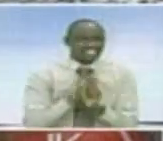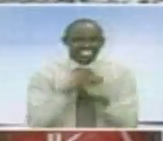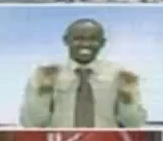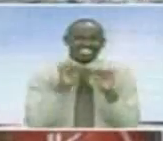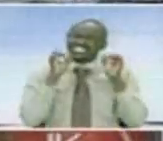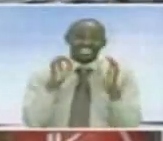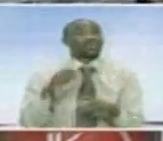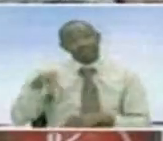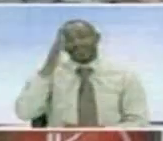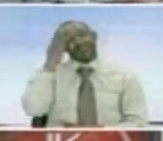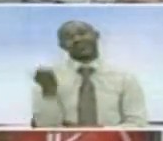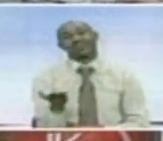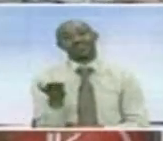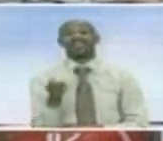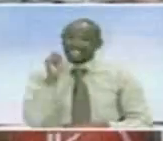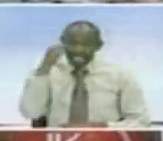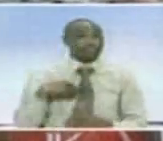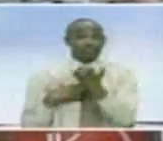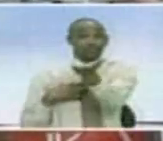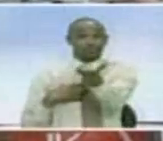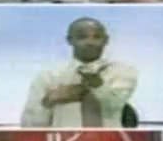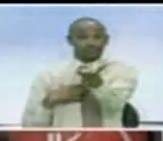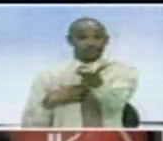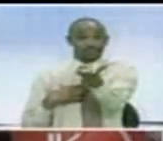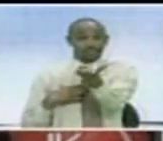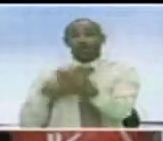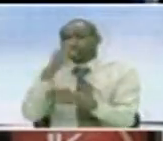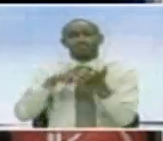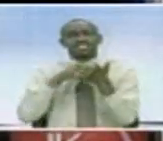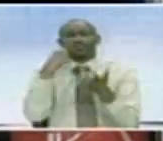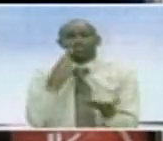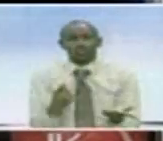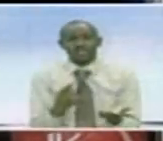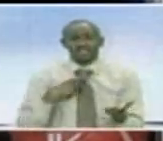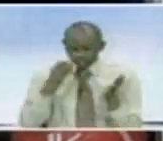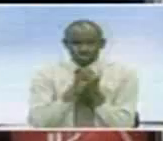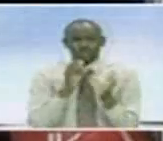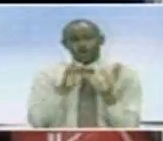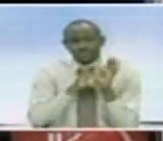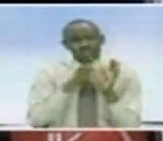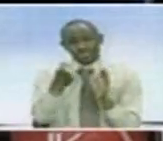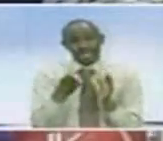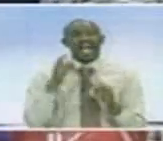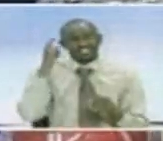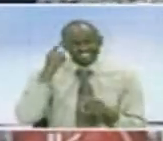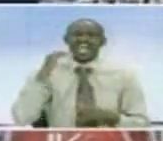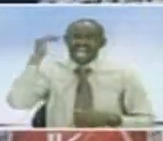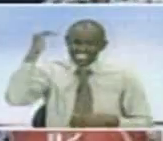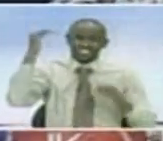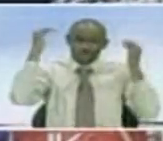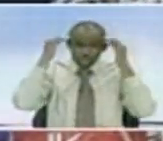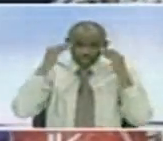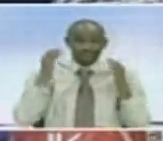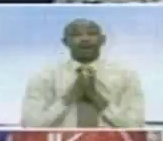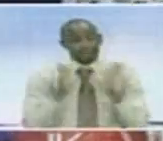And we know. Courtesy of Kenyans. But whose fault is it? Because it's in the constitution. The highest court is the court of